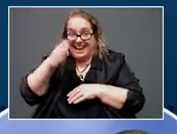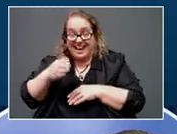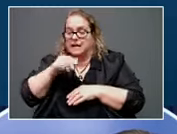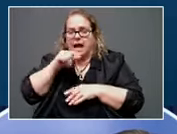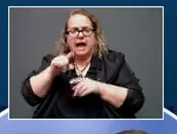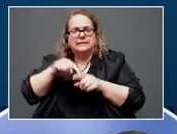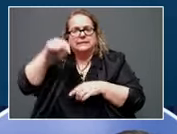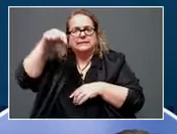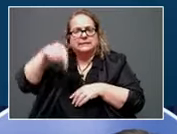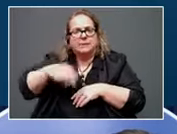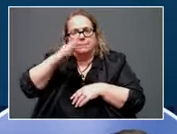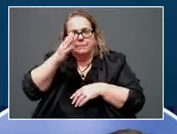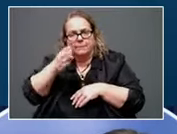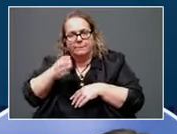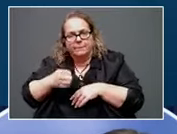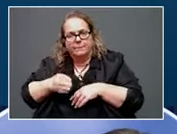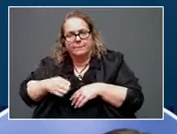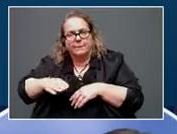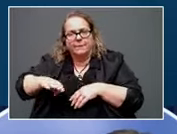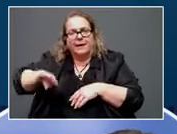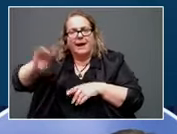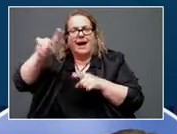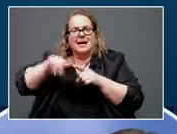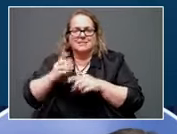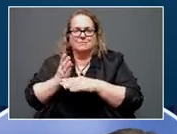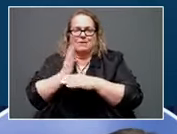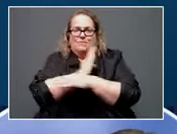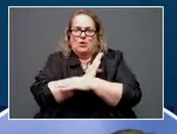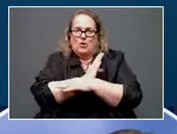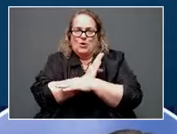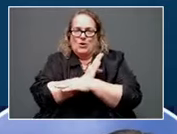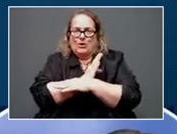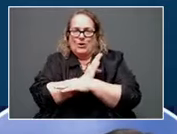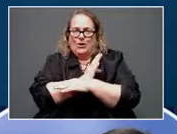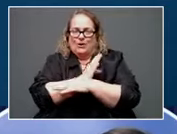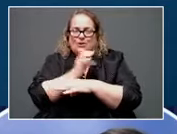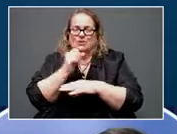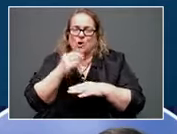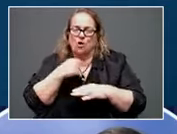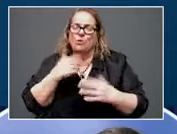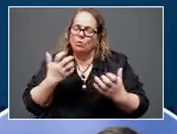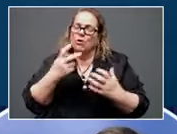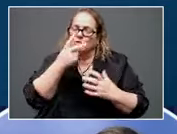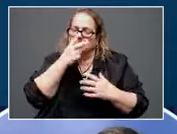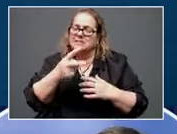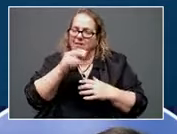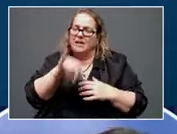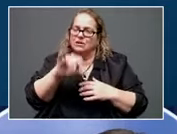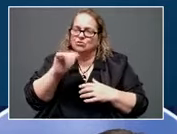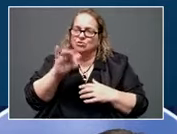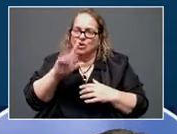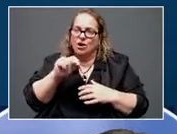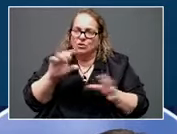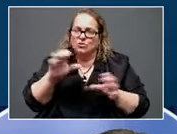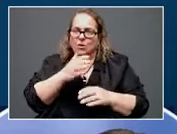stopped declining in Delta and before the Omicron increase, we want to see this chart certainly